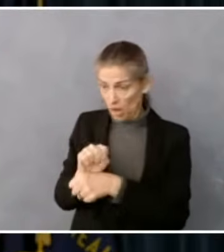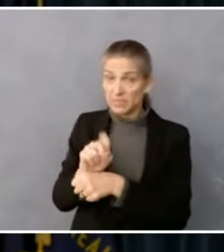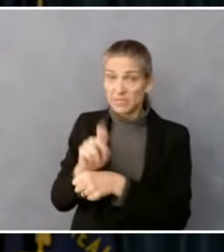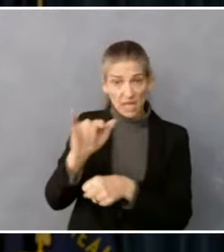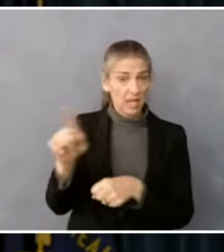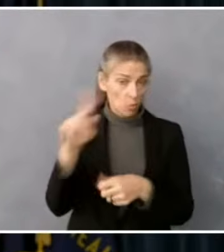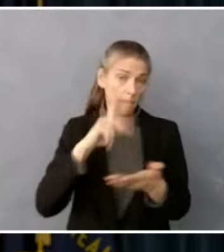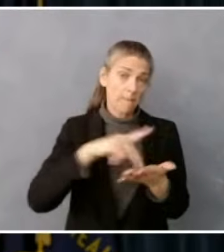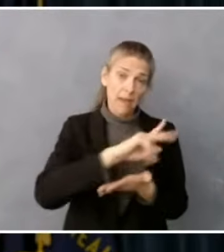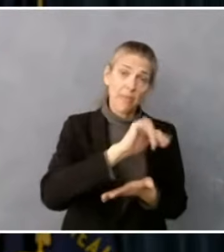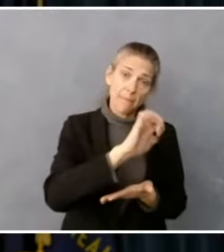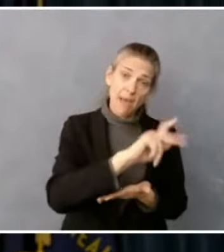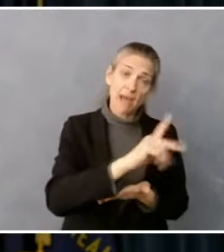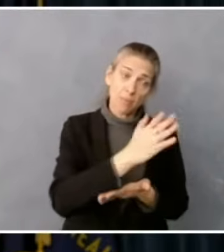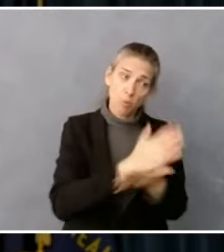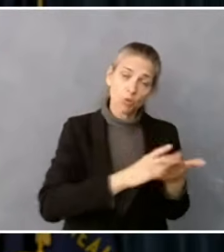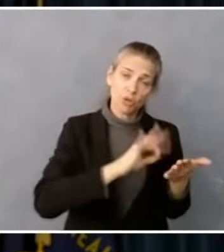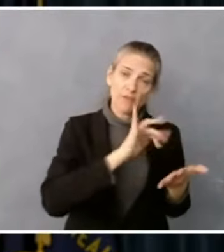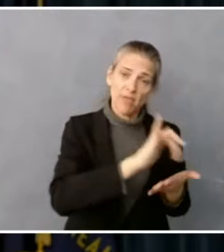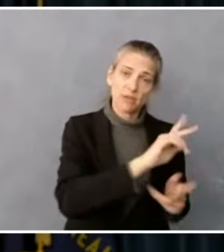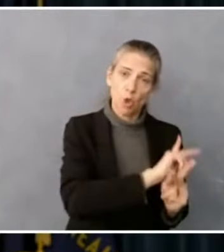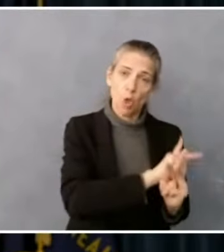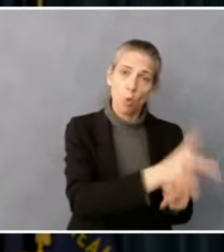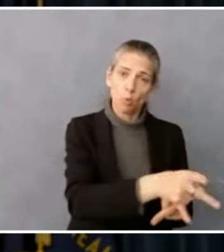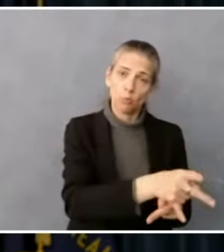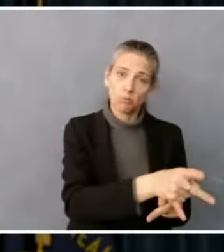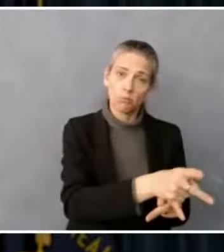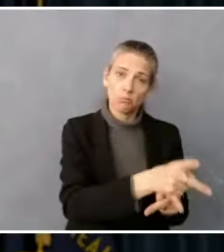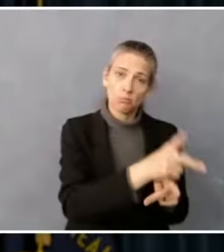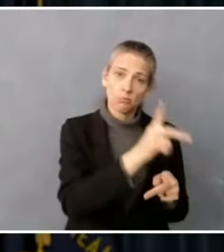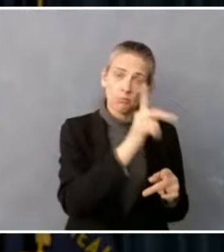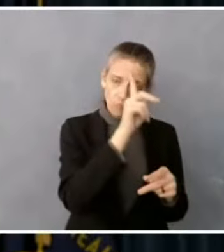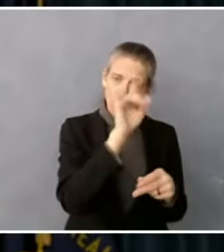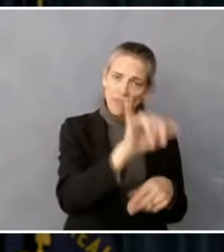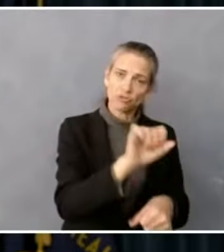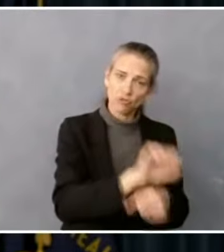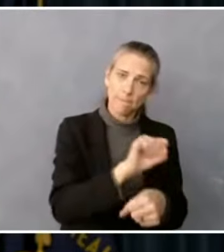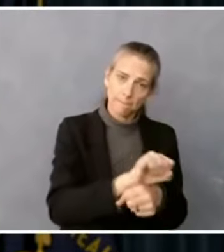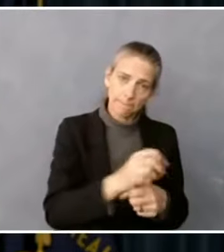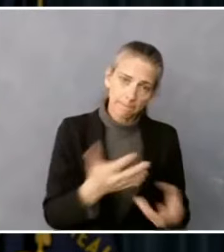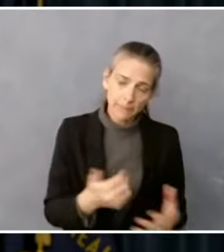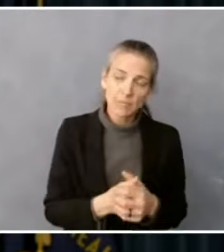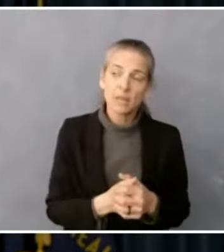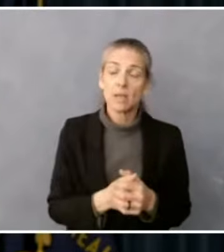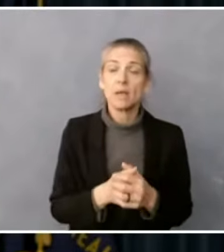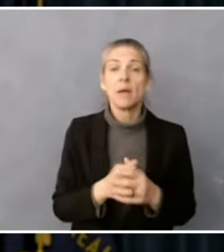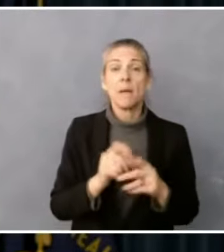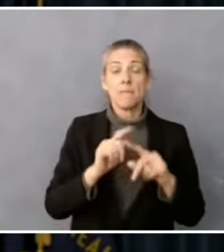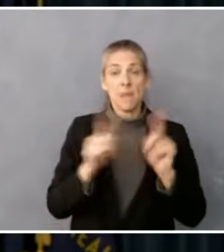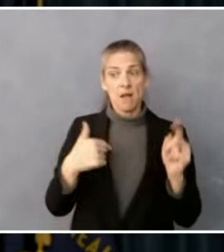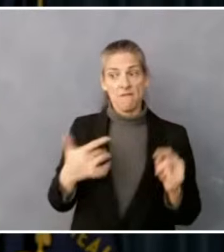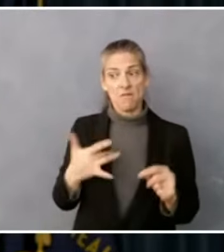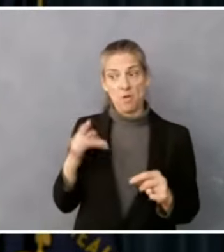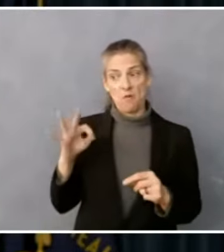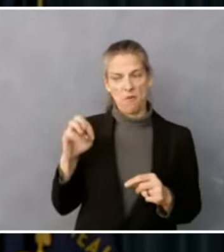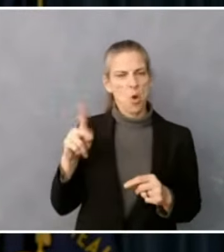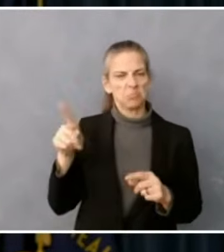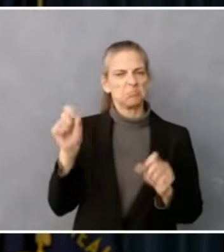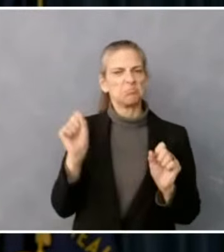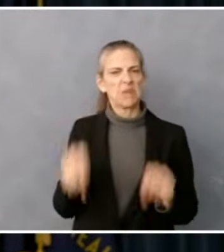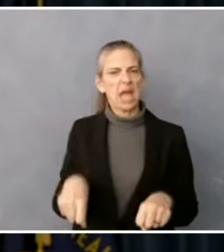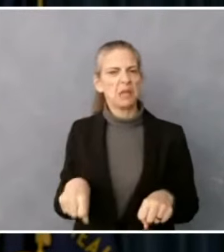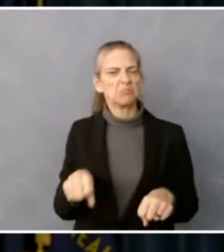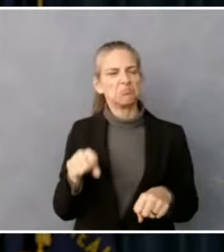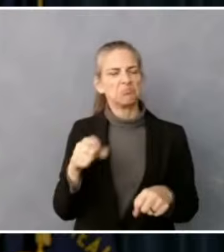the portion of that loan for those jobs. But I think that Ford's going to be able to make a real run at the